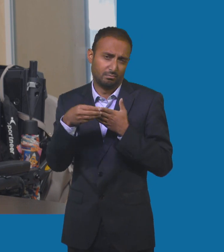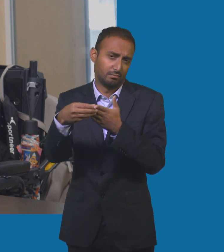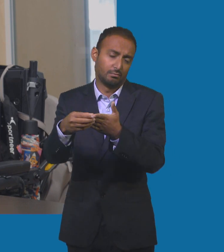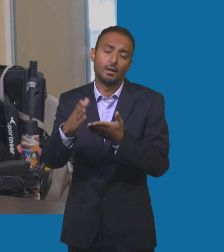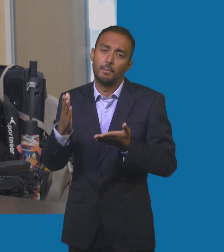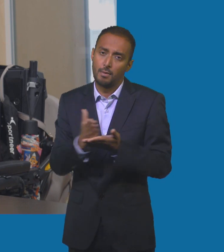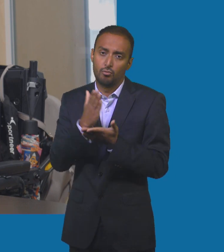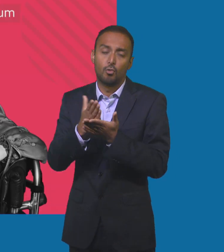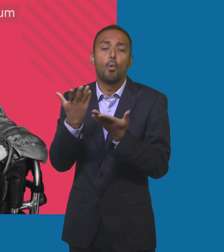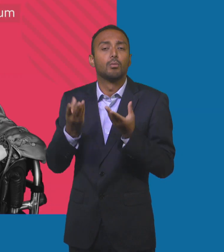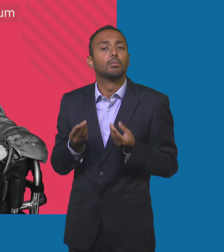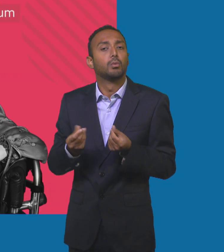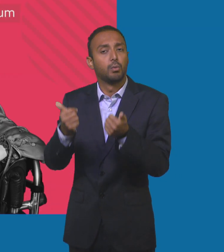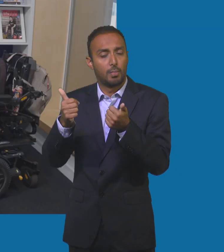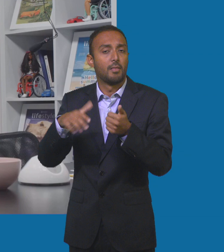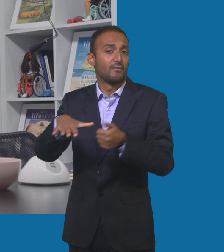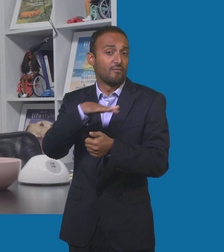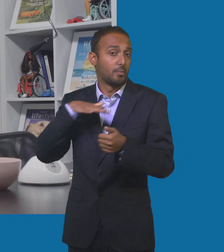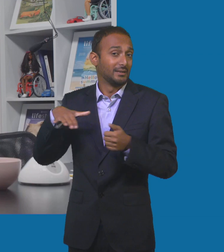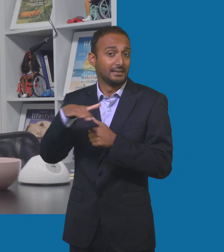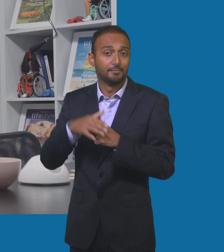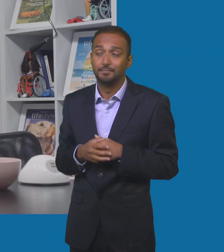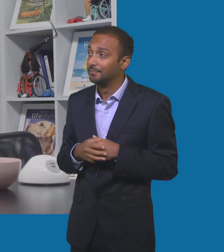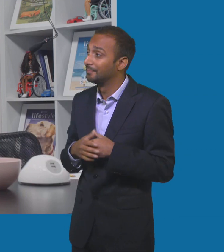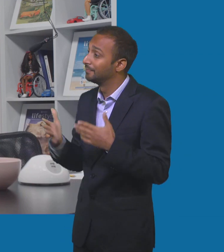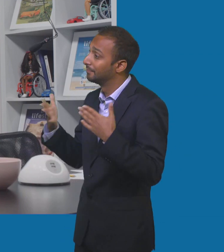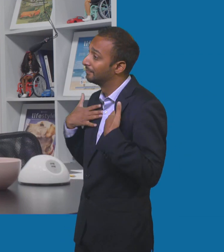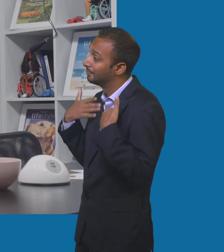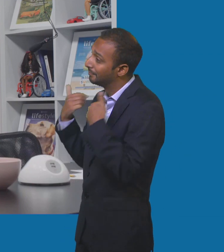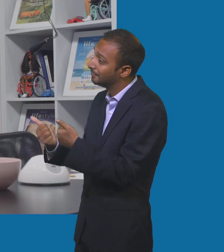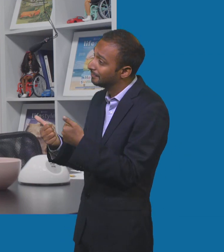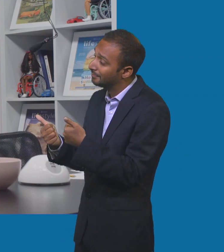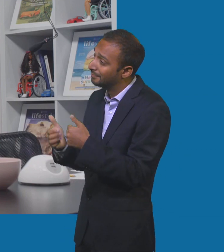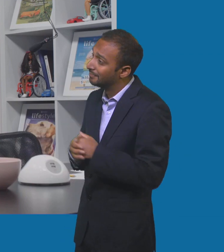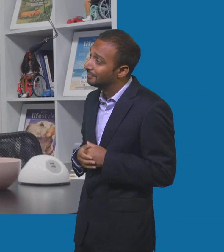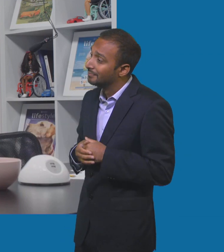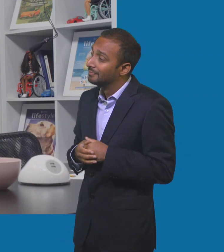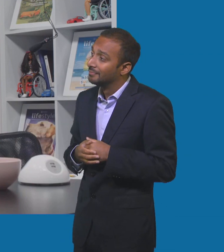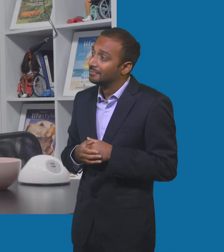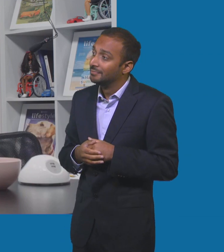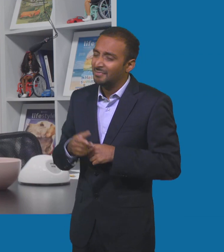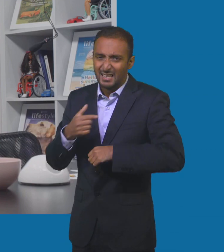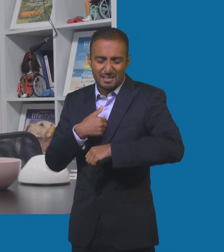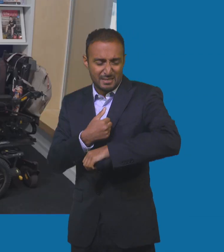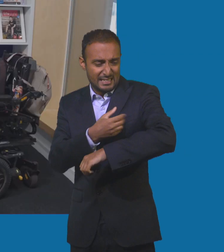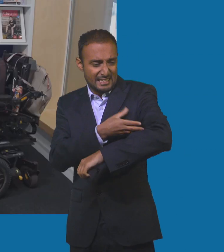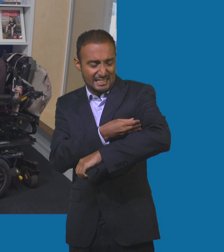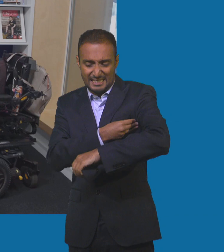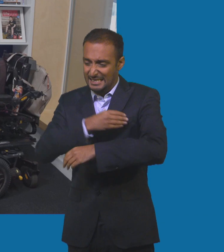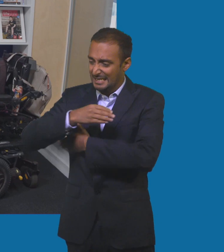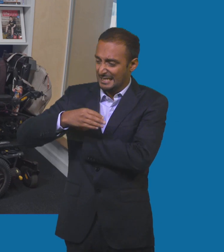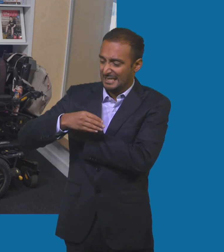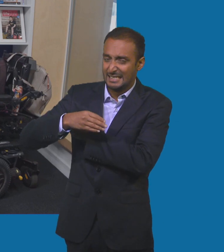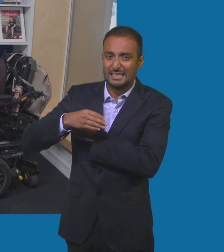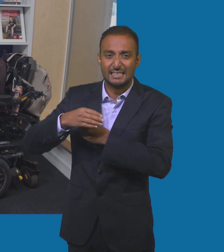smooth process for all. Sam, how are you? I'm a bit sticky under my armpits, I'm not going to lie. That was probably